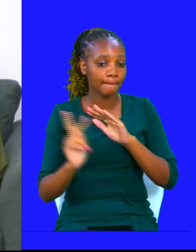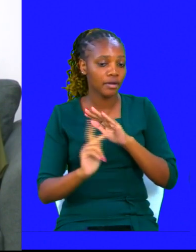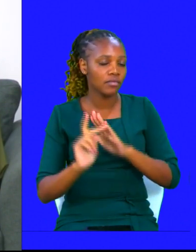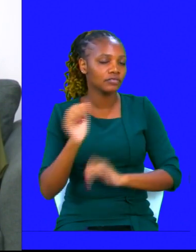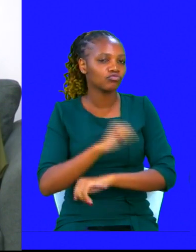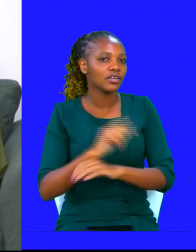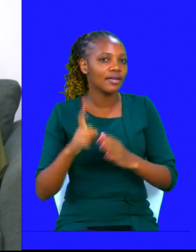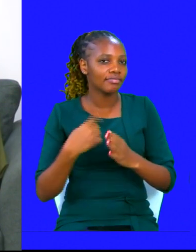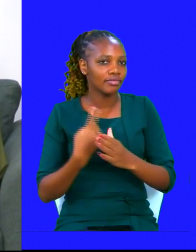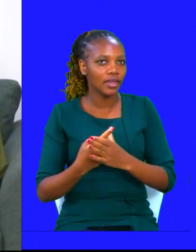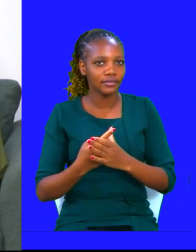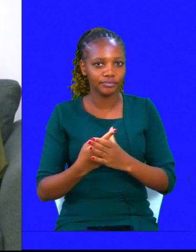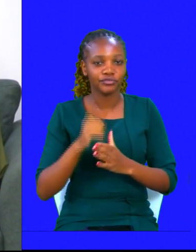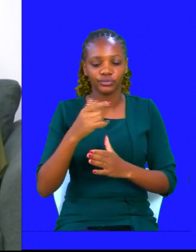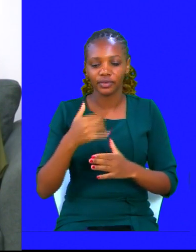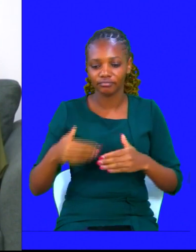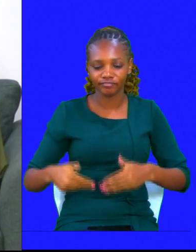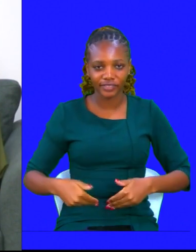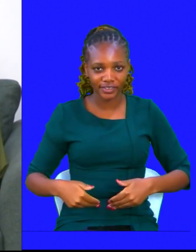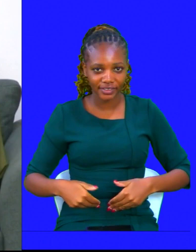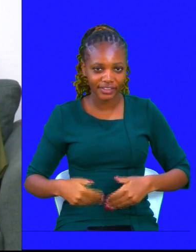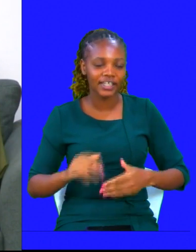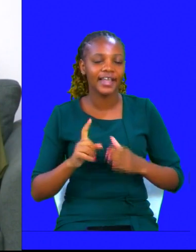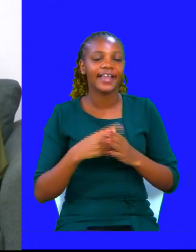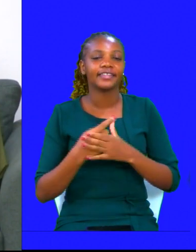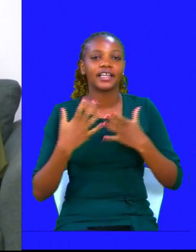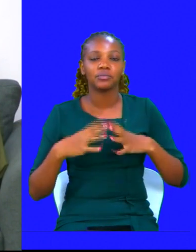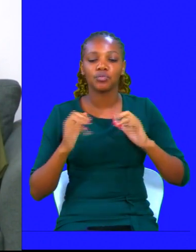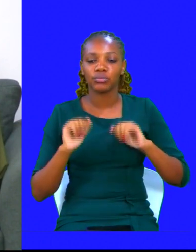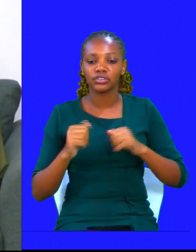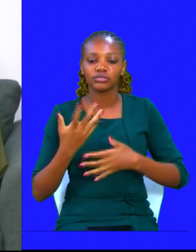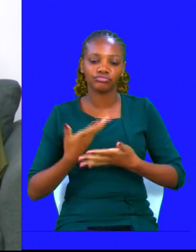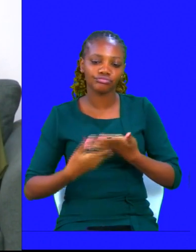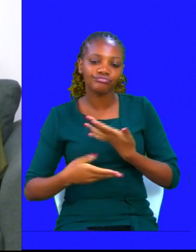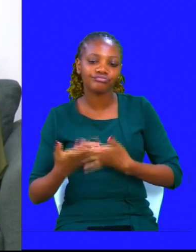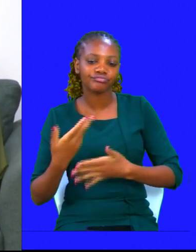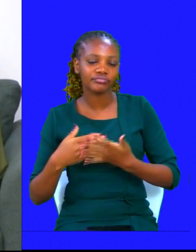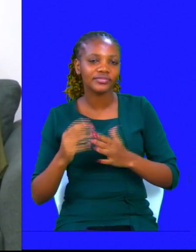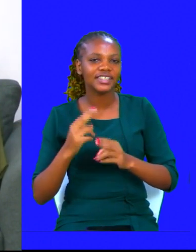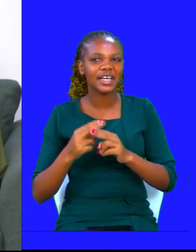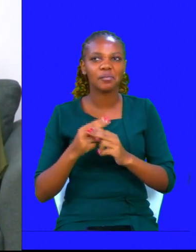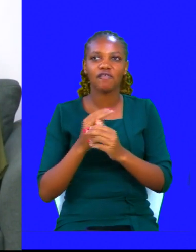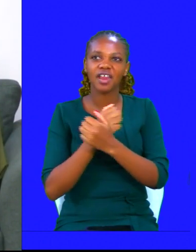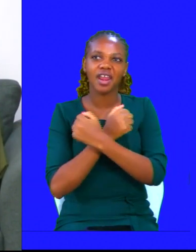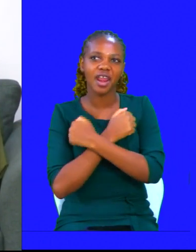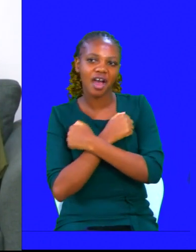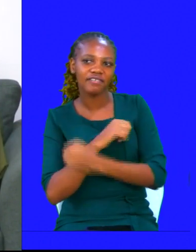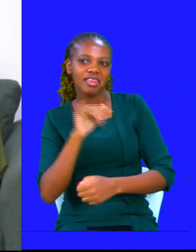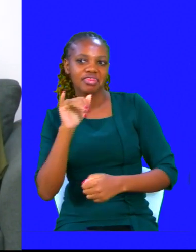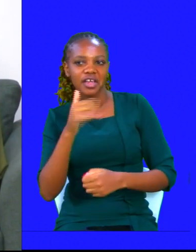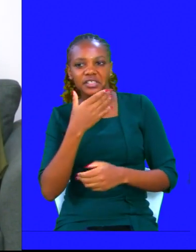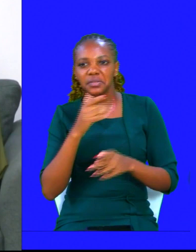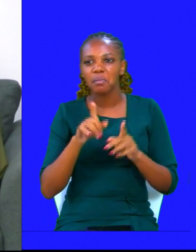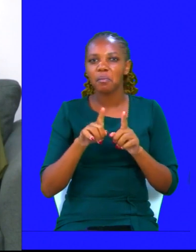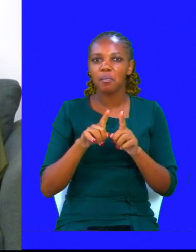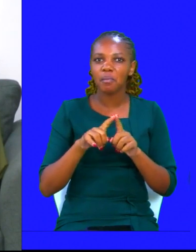are at the adolescent stage where people can maybe engage in love in the name of ule ni chalia nani, ule ni chalia